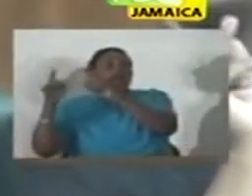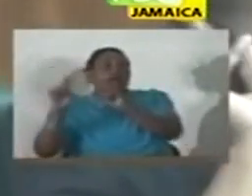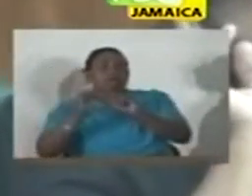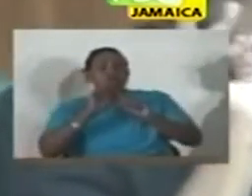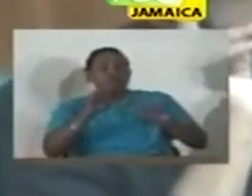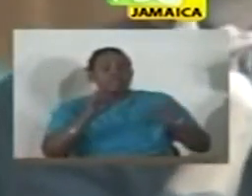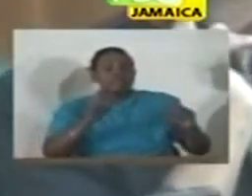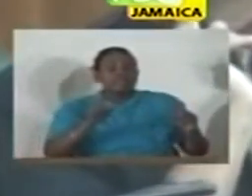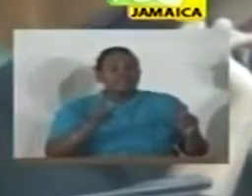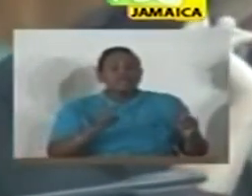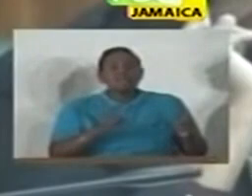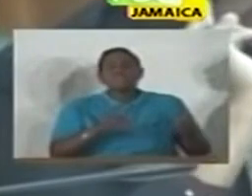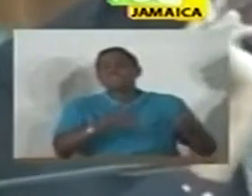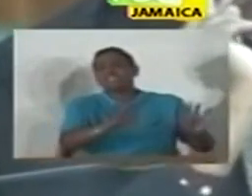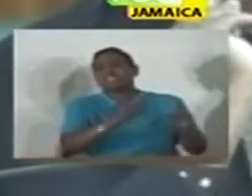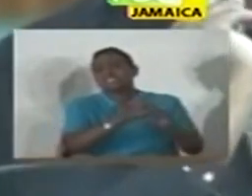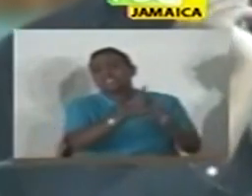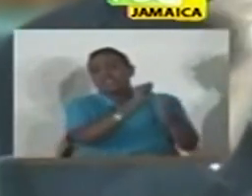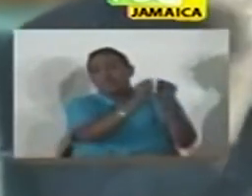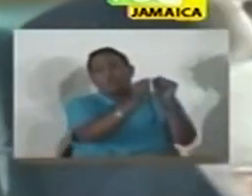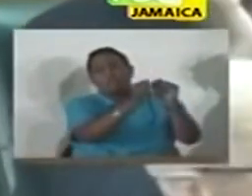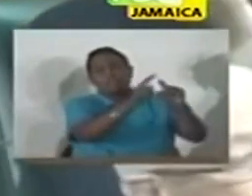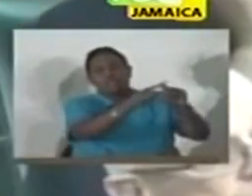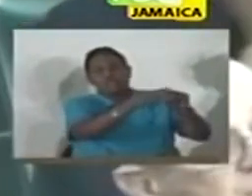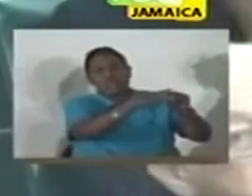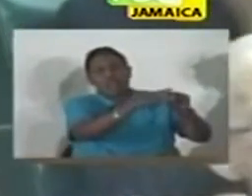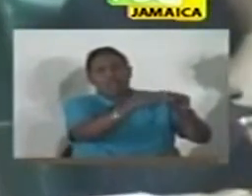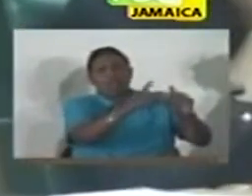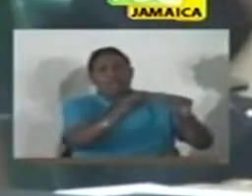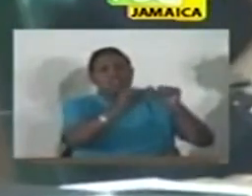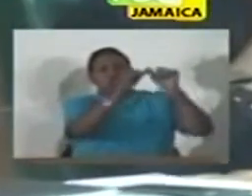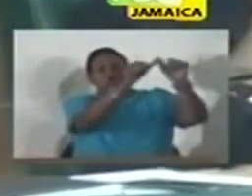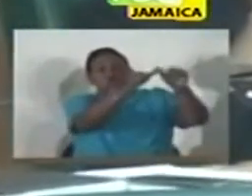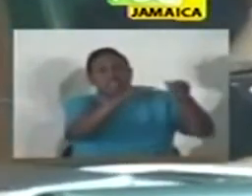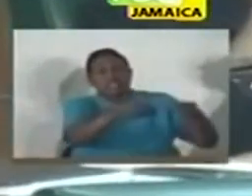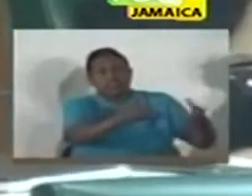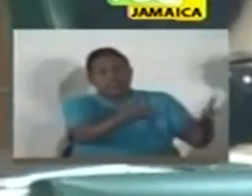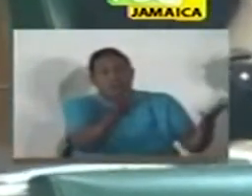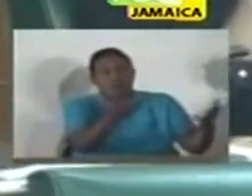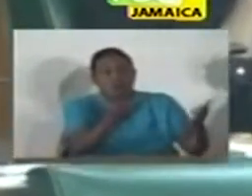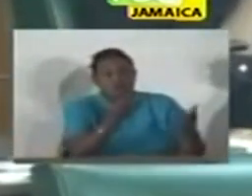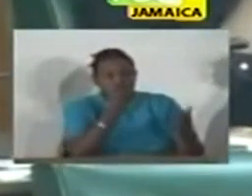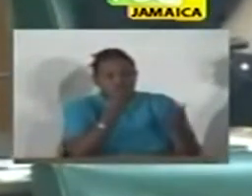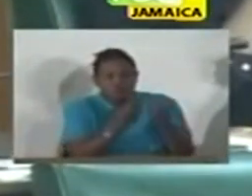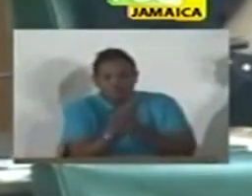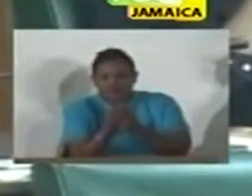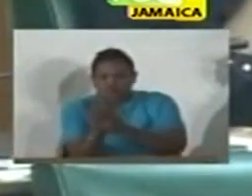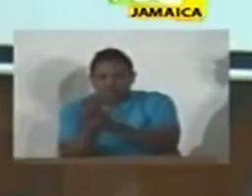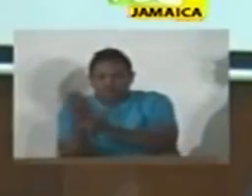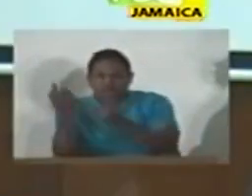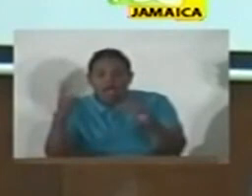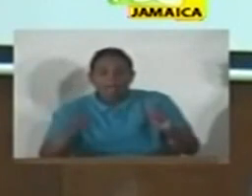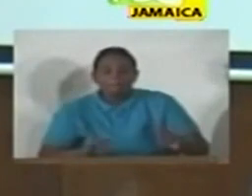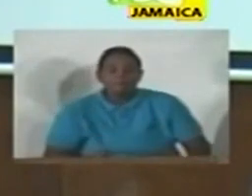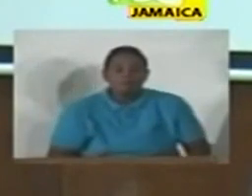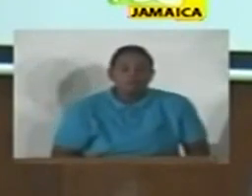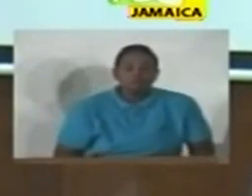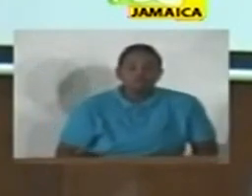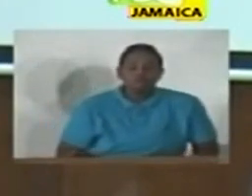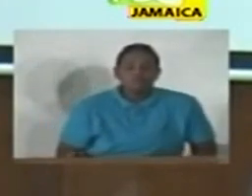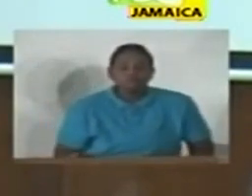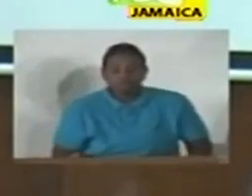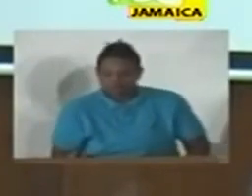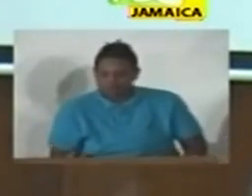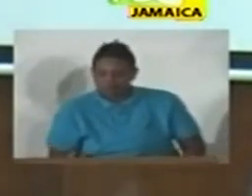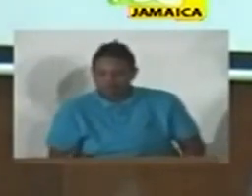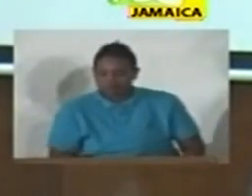facilitate a competitive, reliable, and sustainable supply of produce, provision of